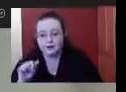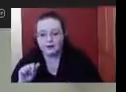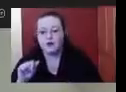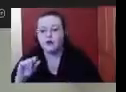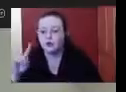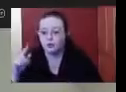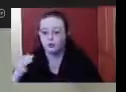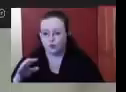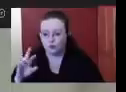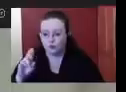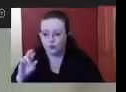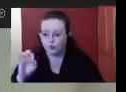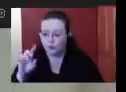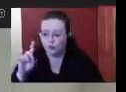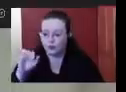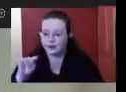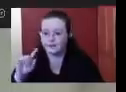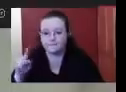us.